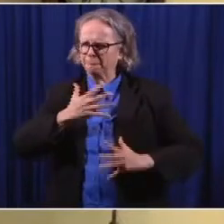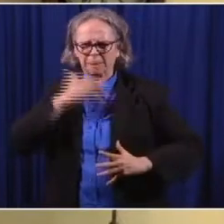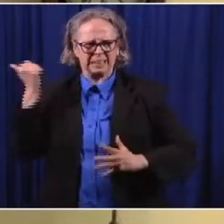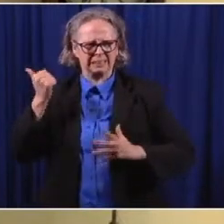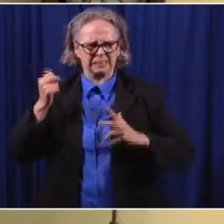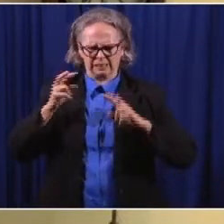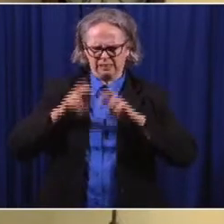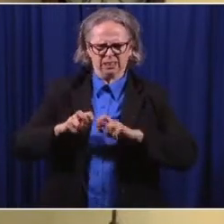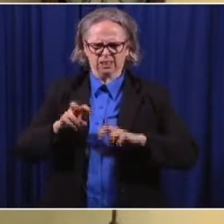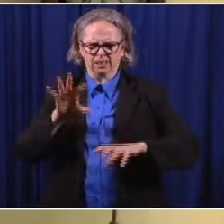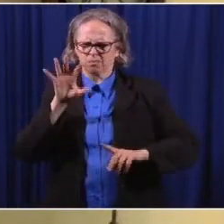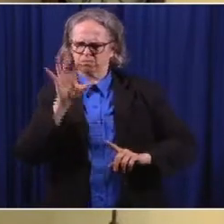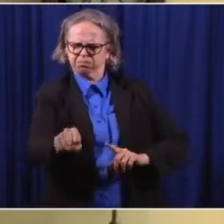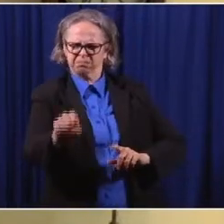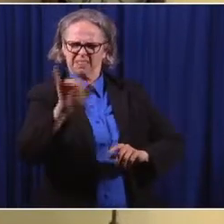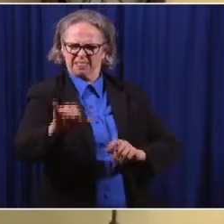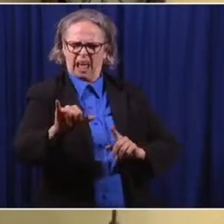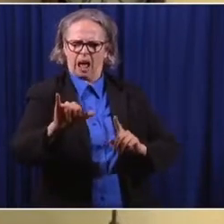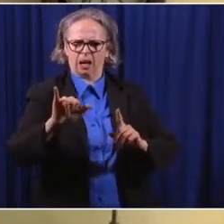viral load.